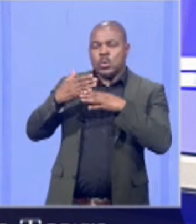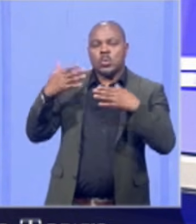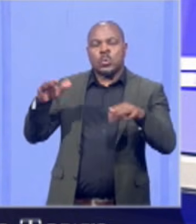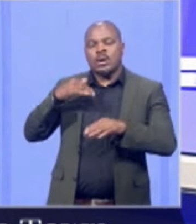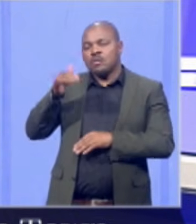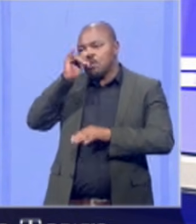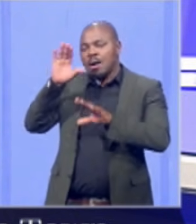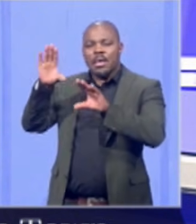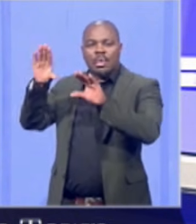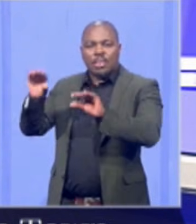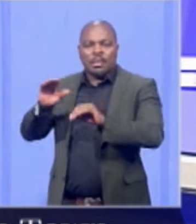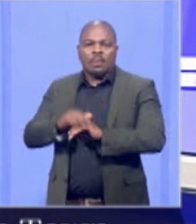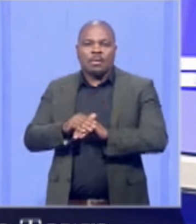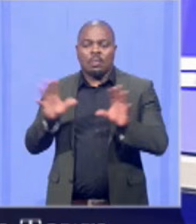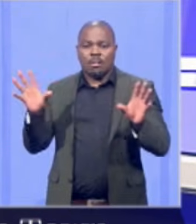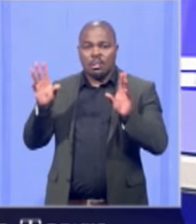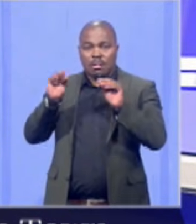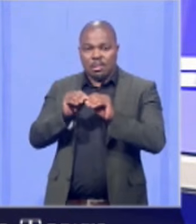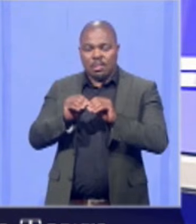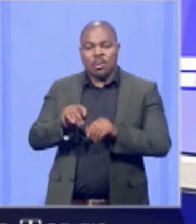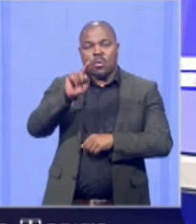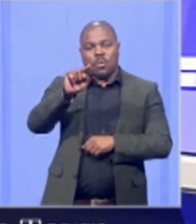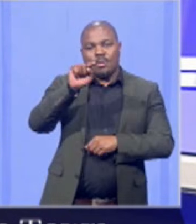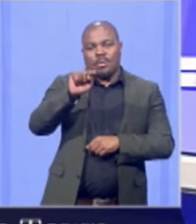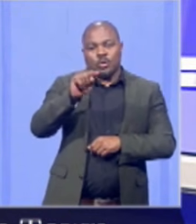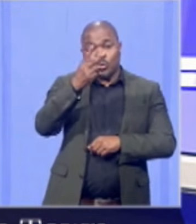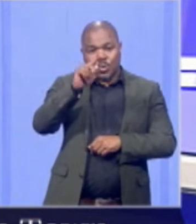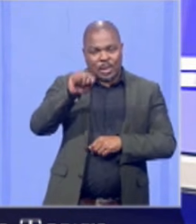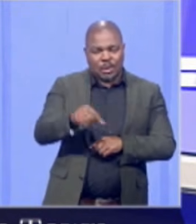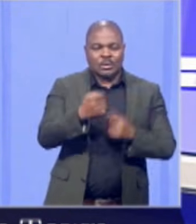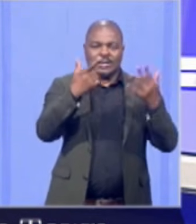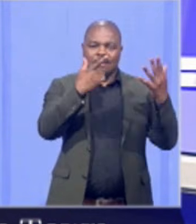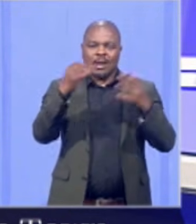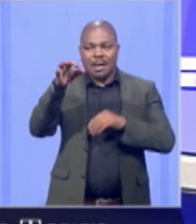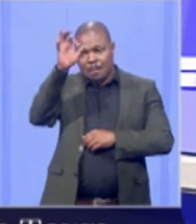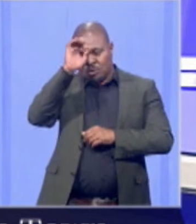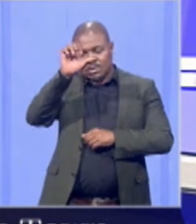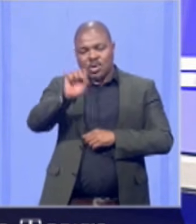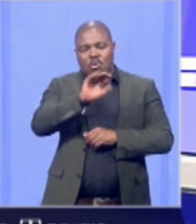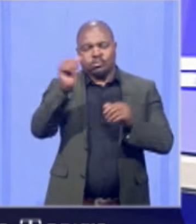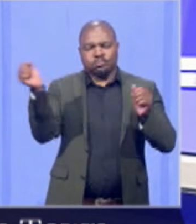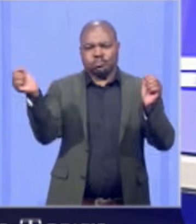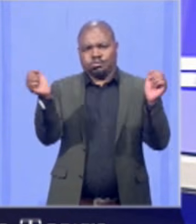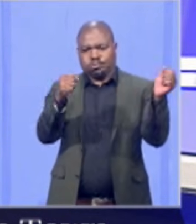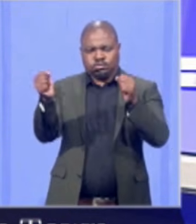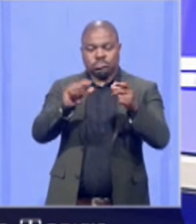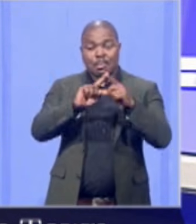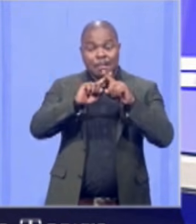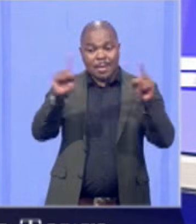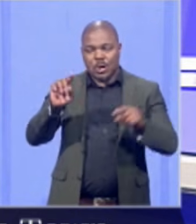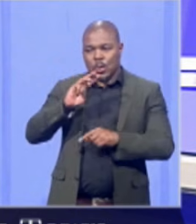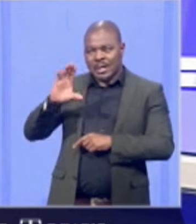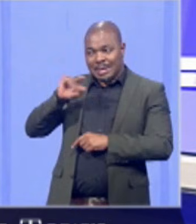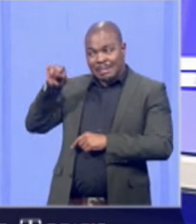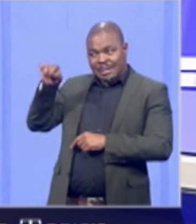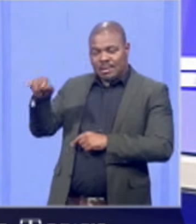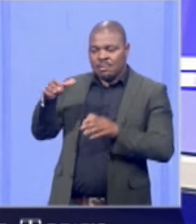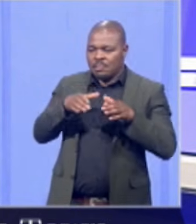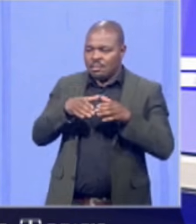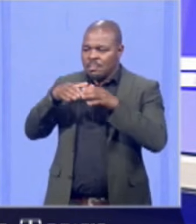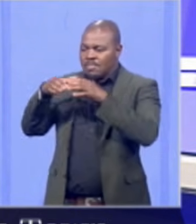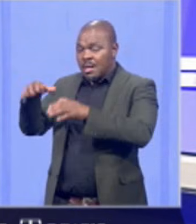thapilwe mapodisi a balelwang go dikete di le 207 go ralala naga le fa province ya Western Cape